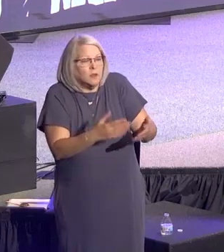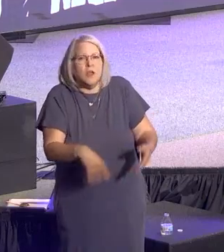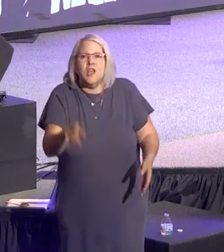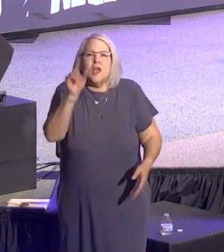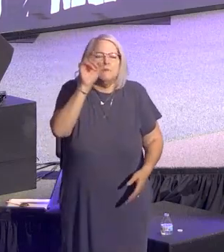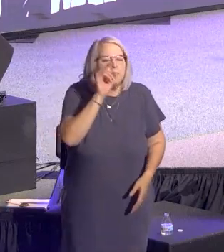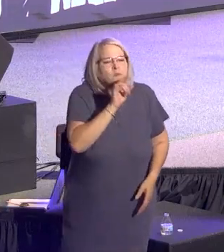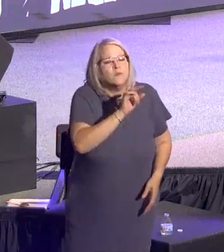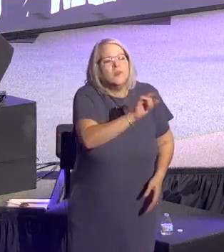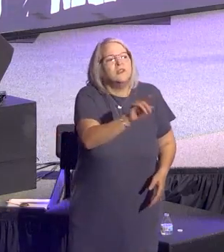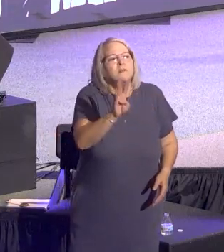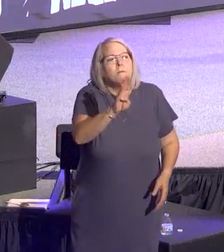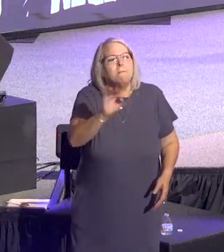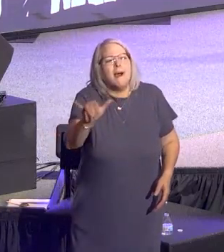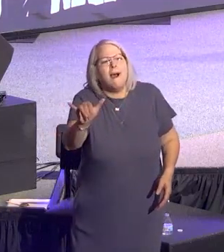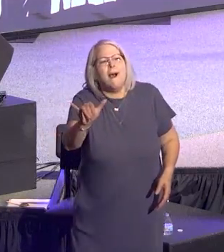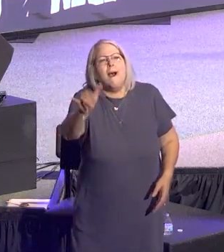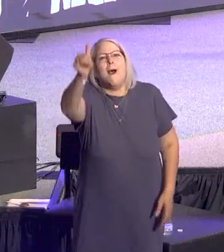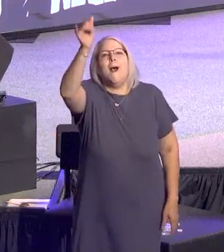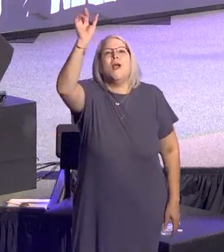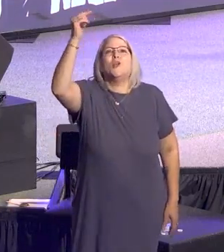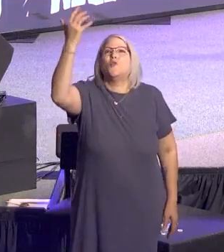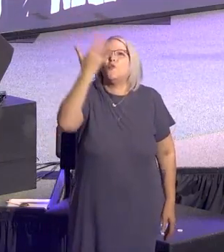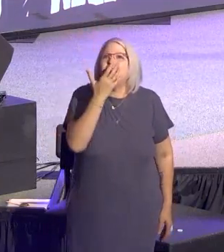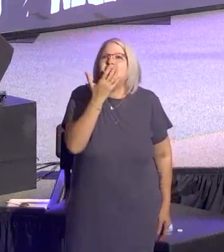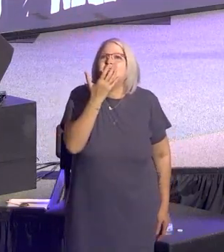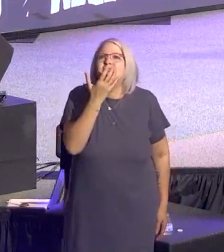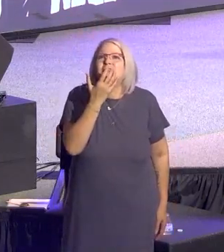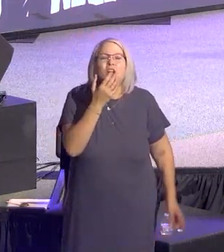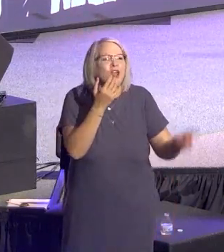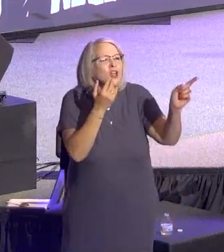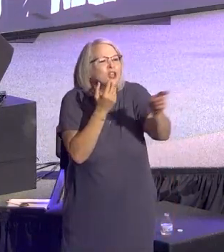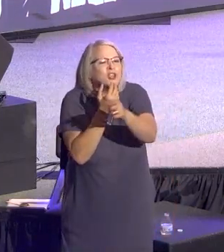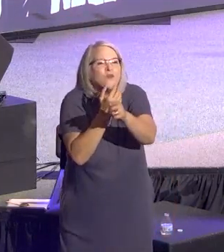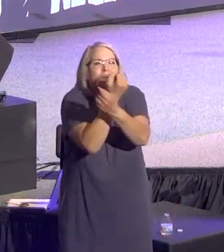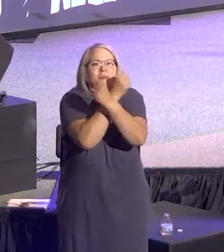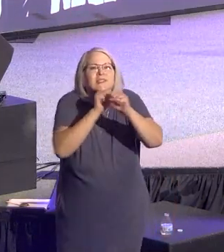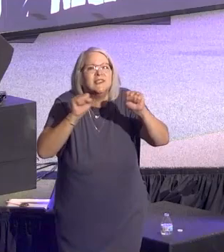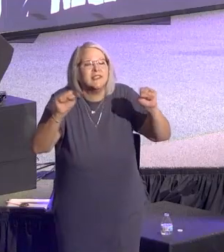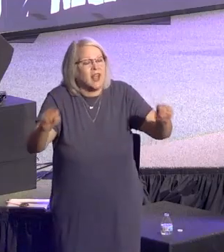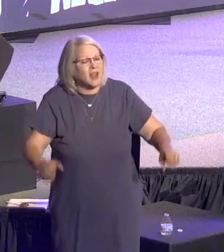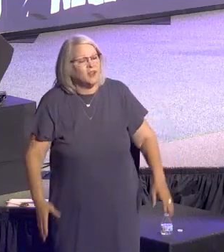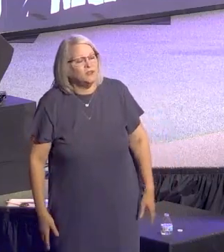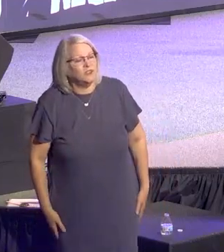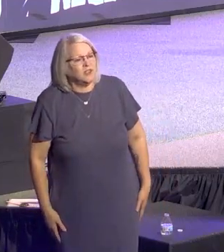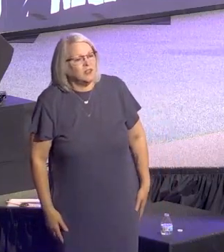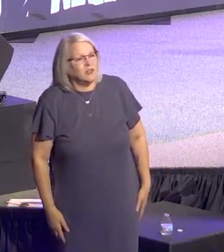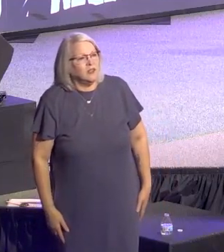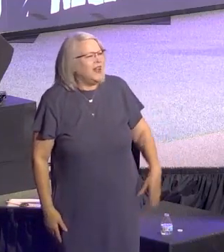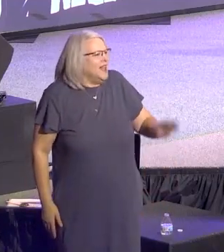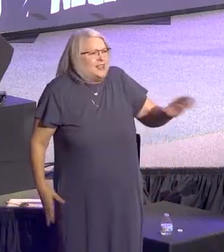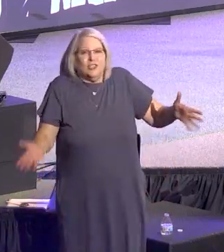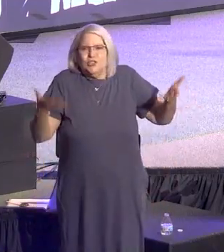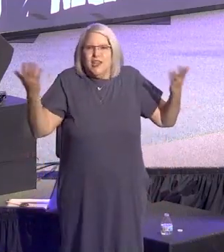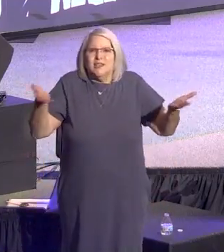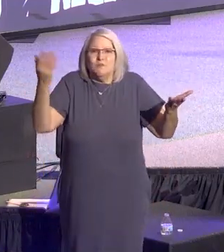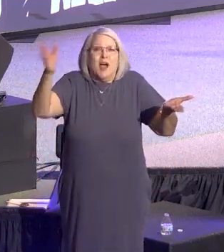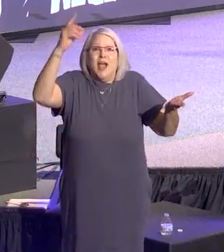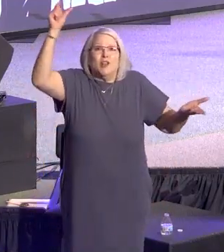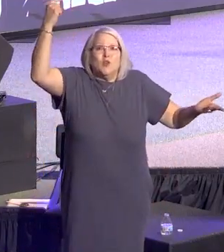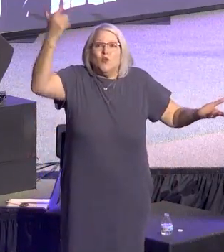It is by what? Say it again. You have been saved. Just by his